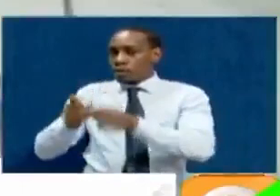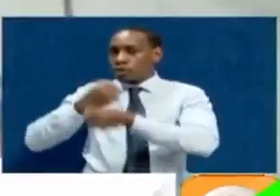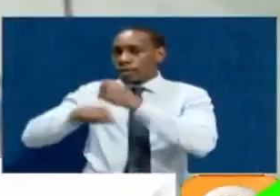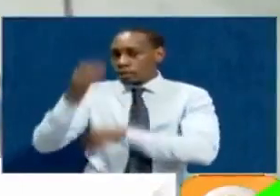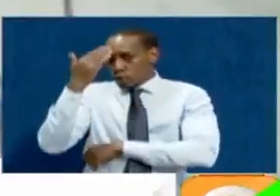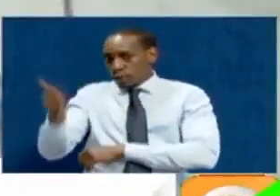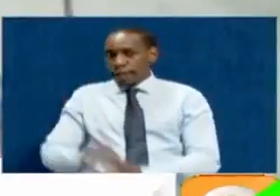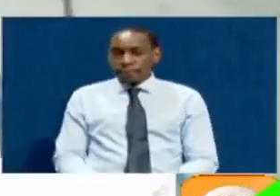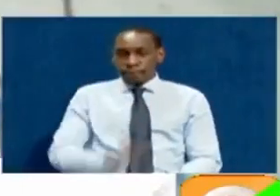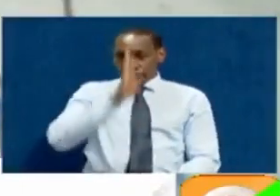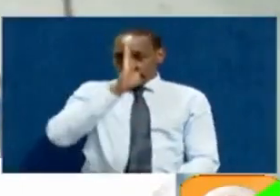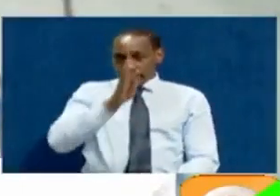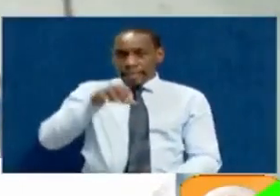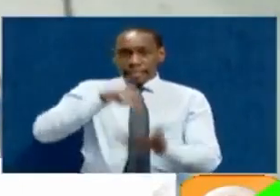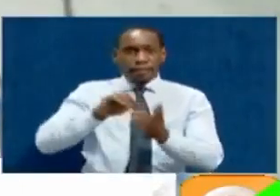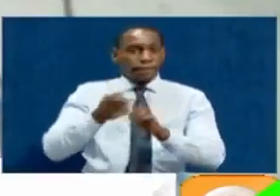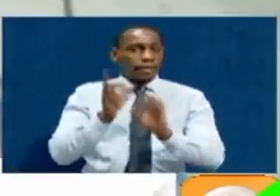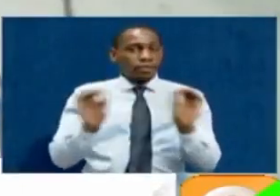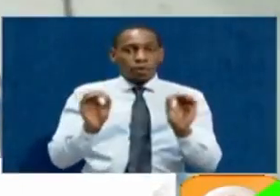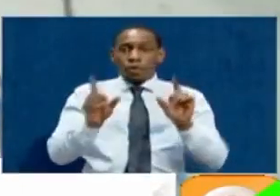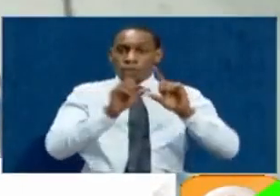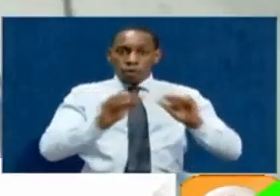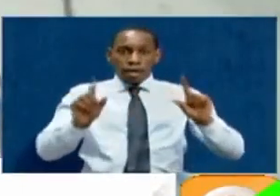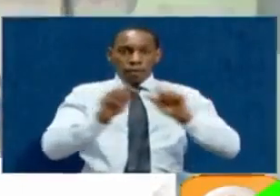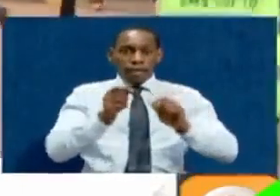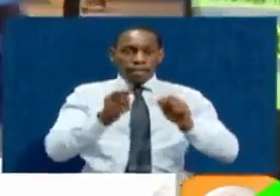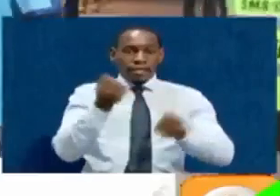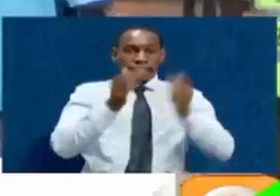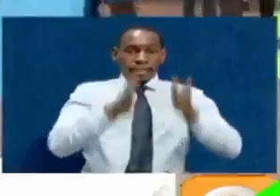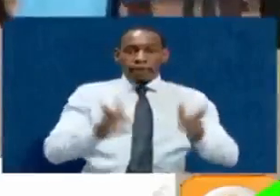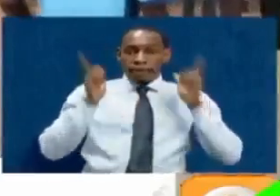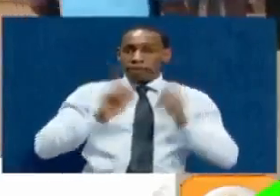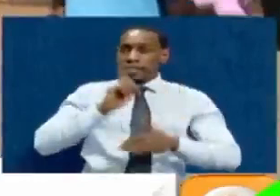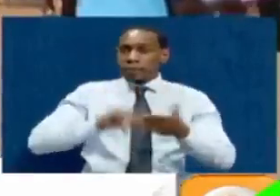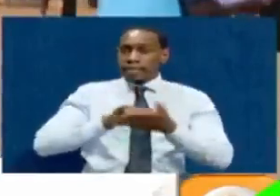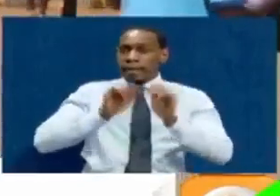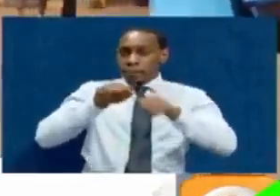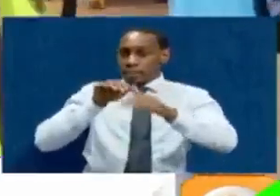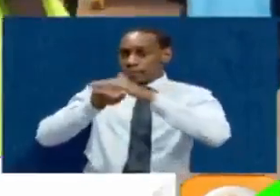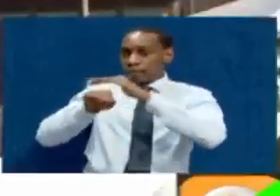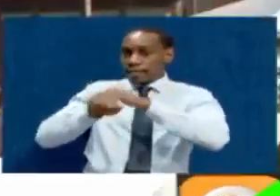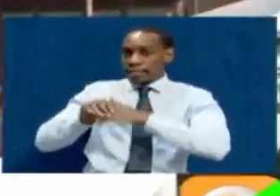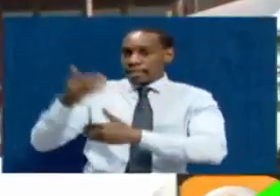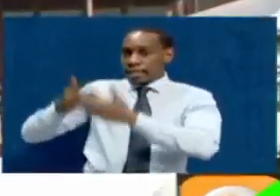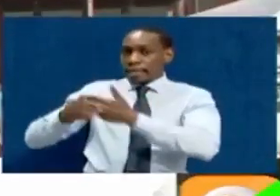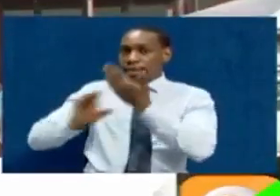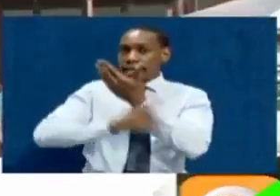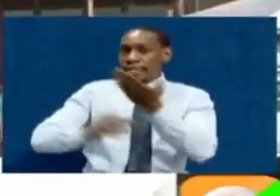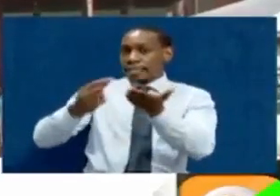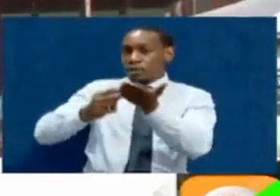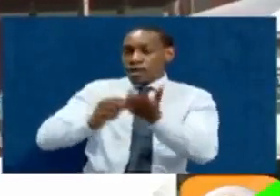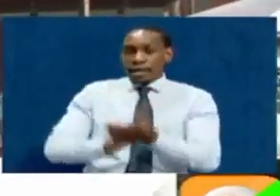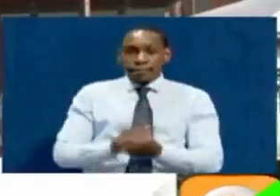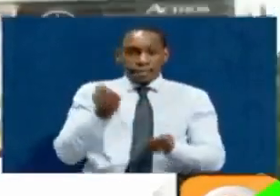were doing. The Sunday incident is not the first one, according to truckers. Mukisa says in order to go through to the neighboring country,